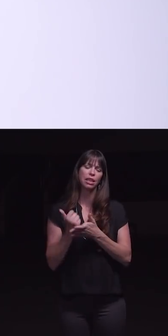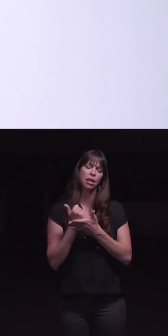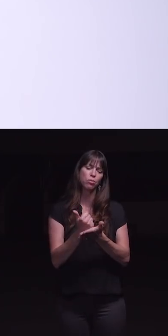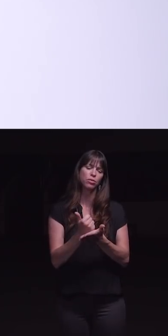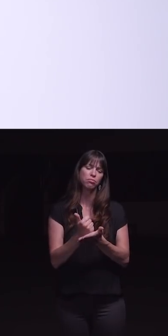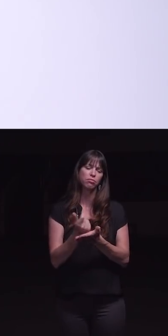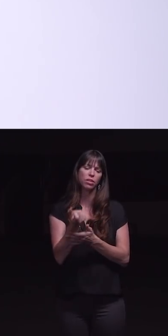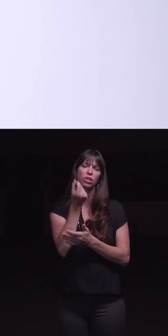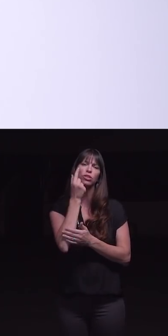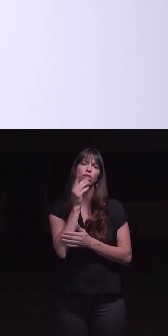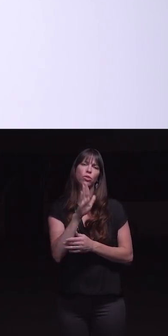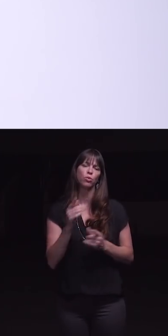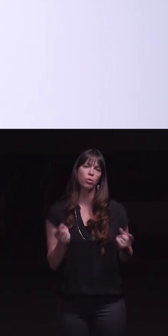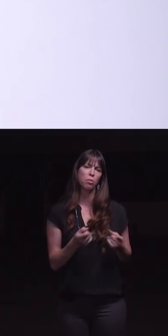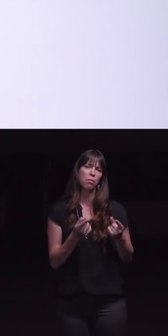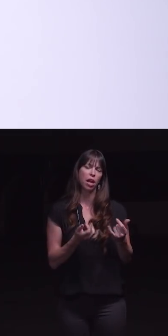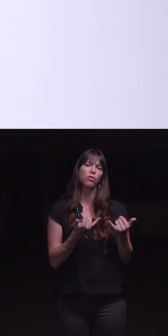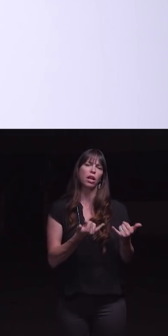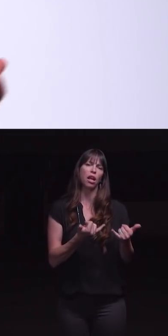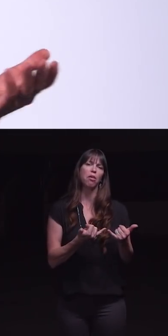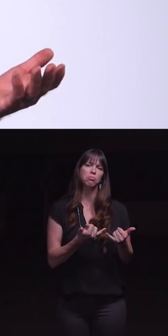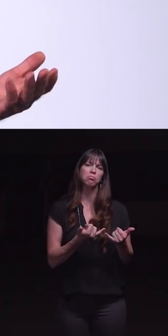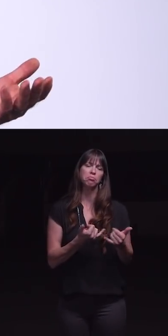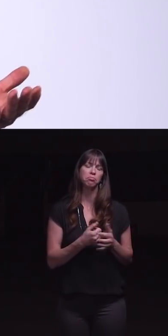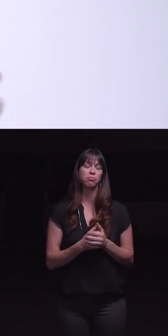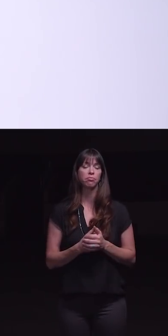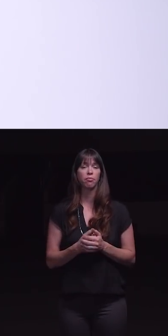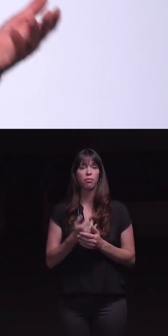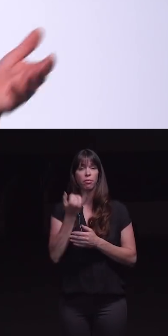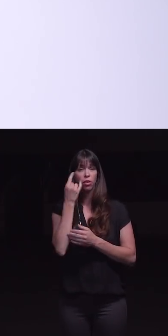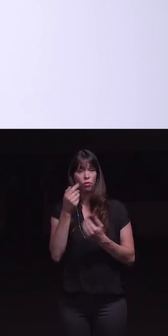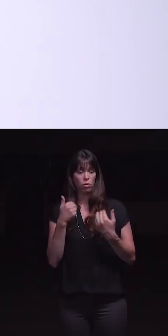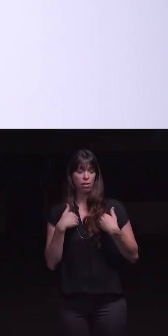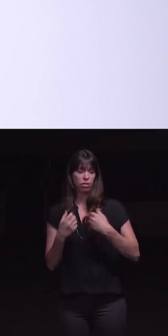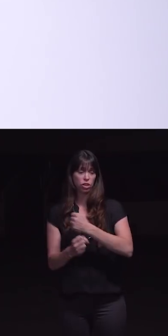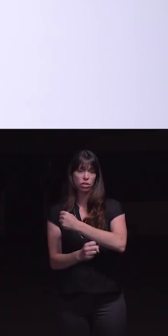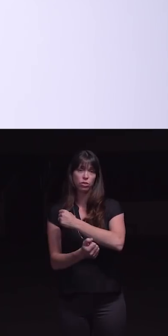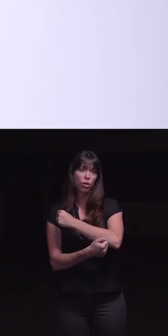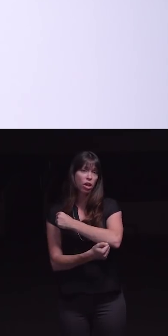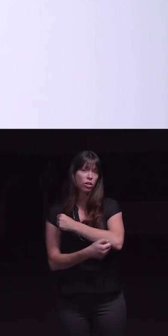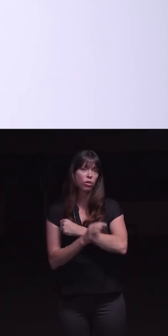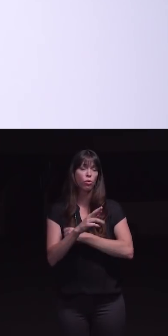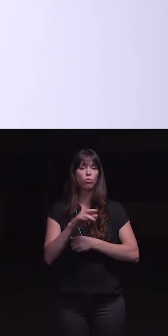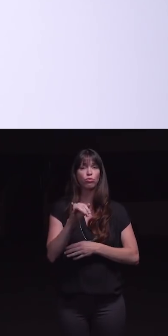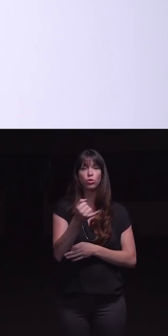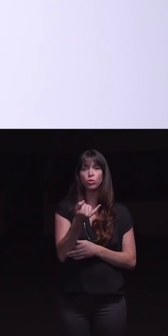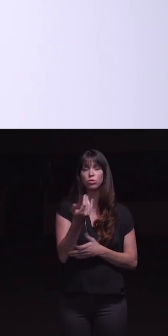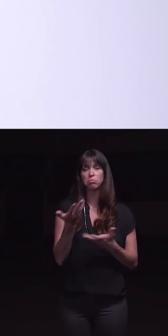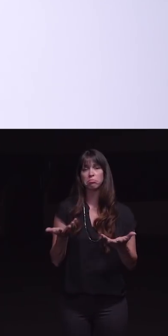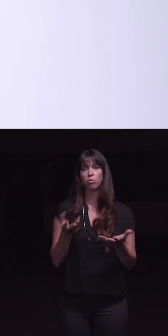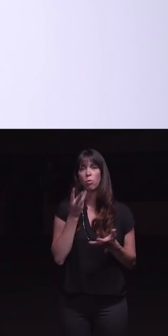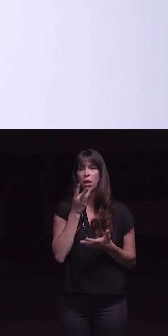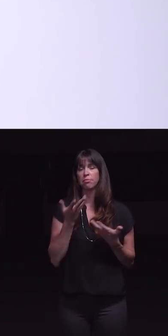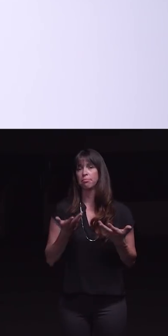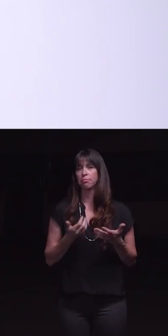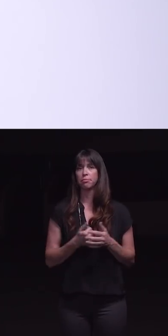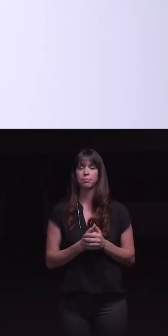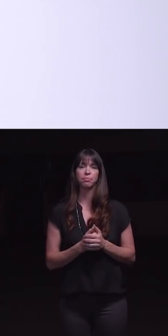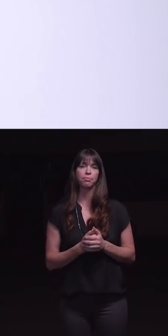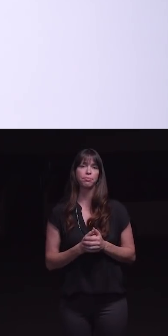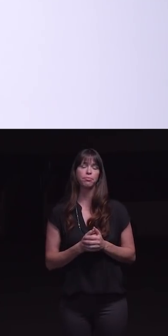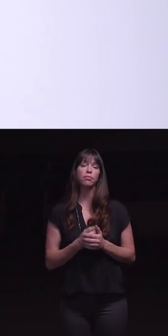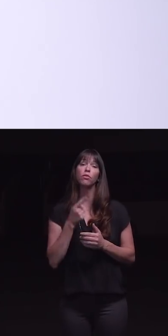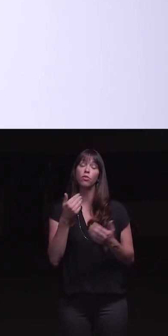in perspective. If you have a cracker somewhere in the house, maybe a cup of juice, maybe some